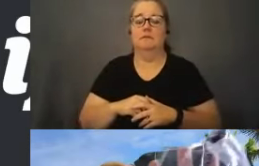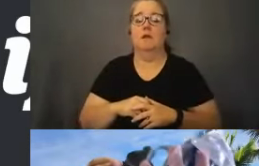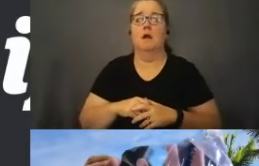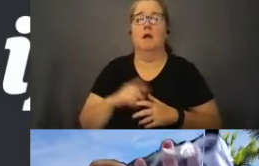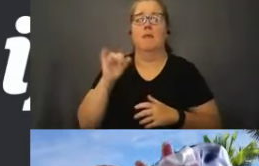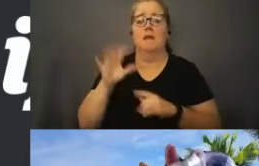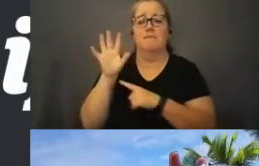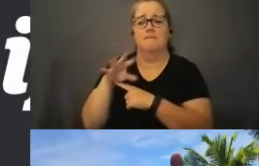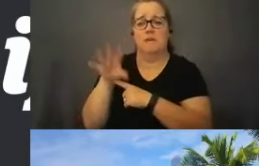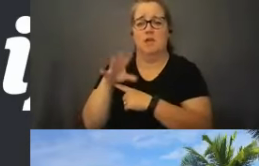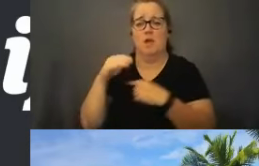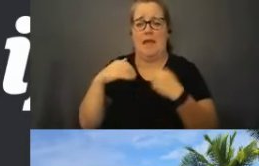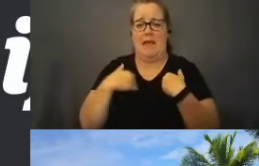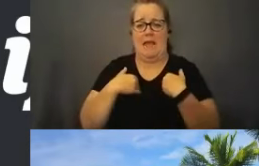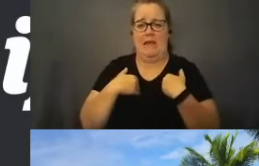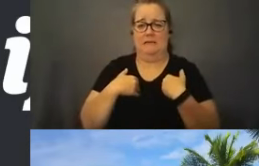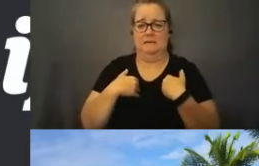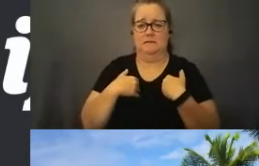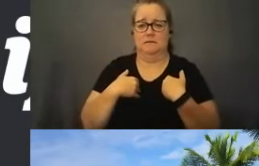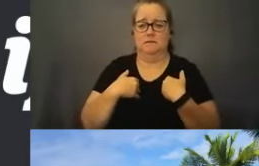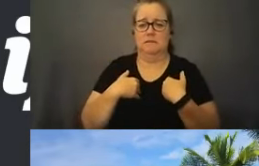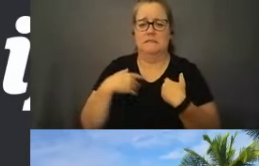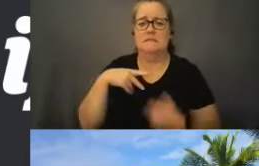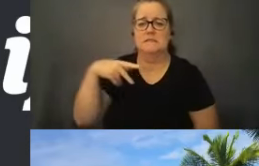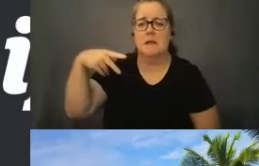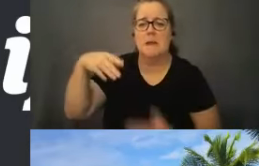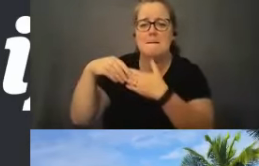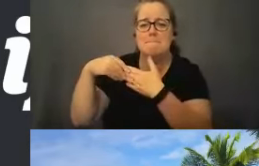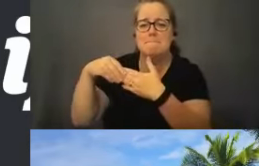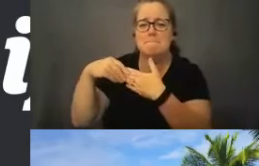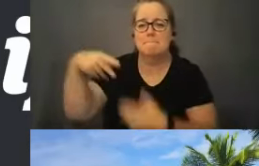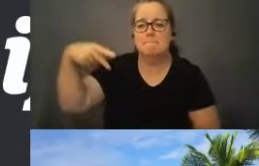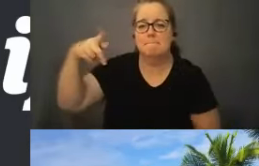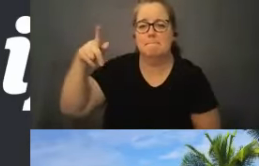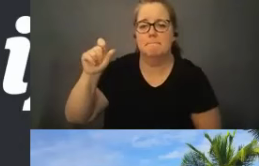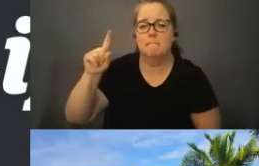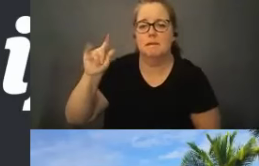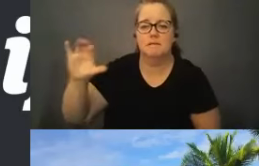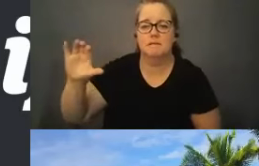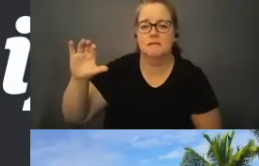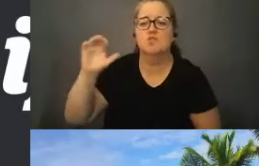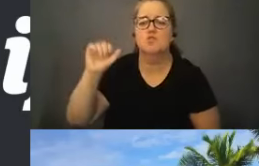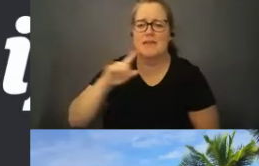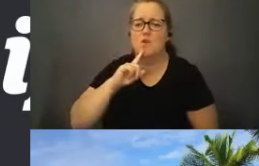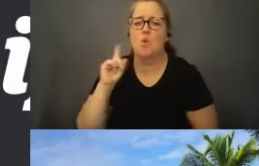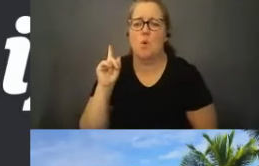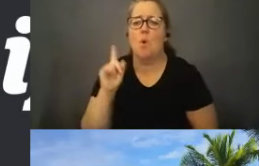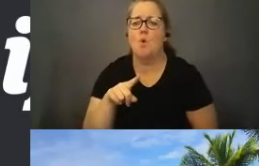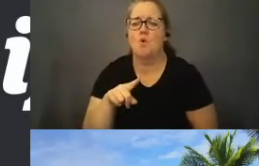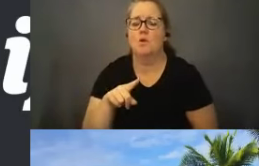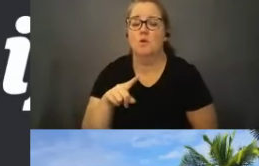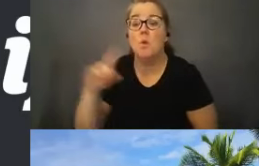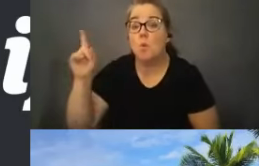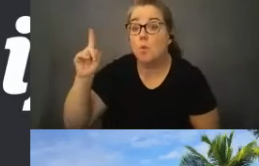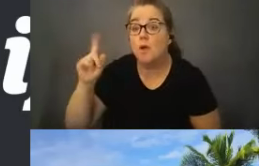had this plastic, basically. You can order these online.